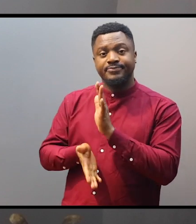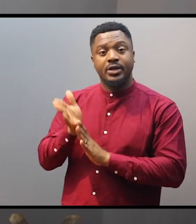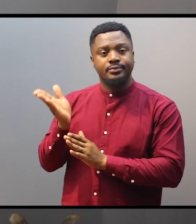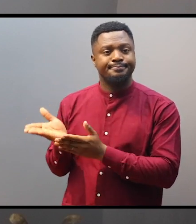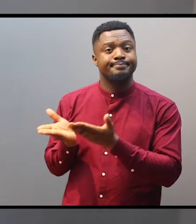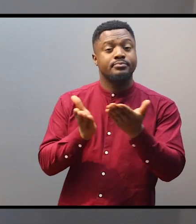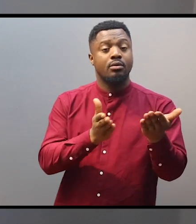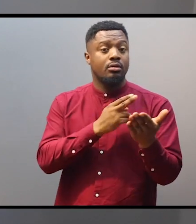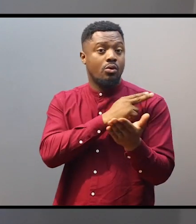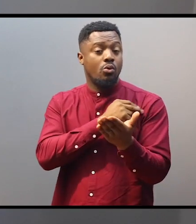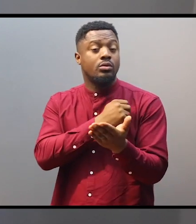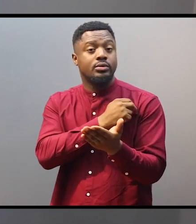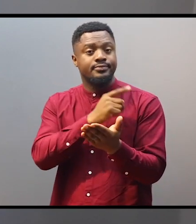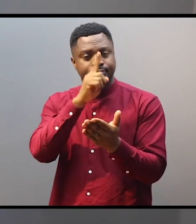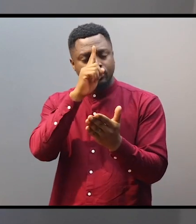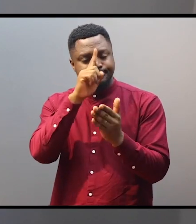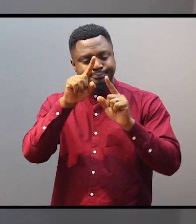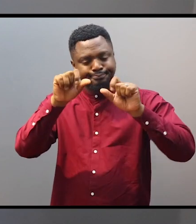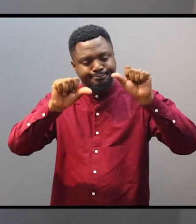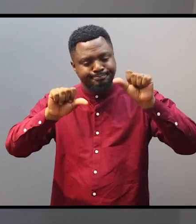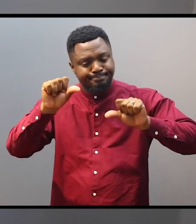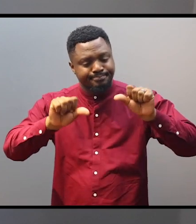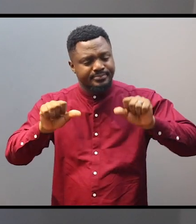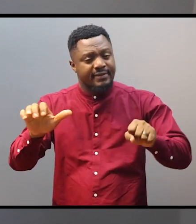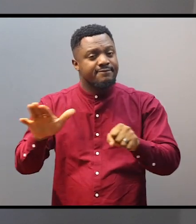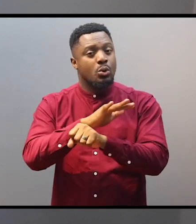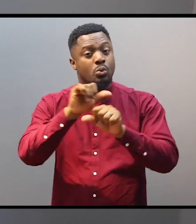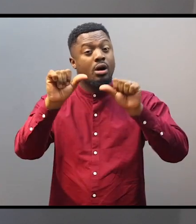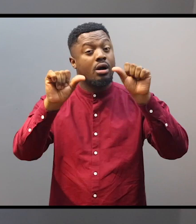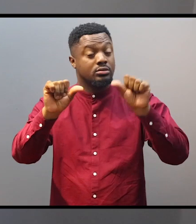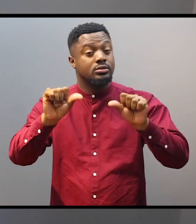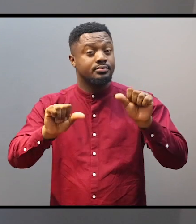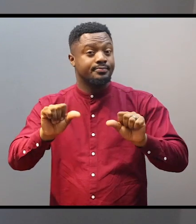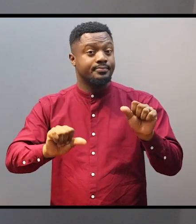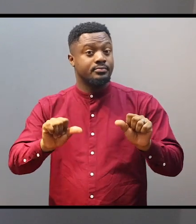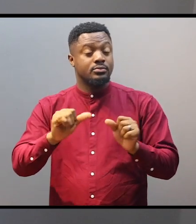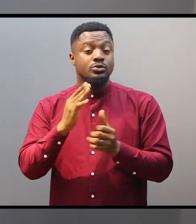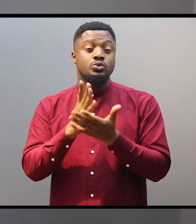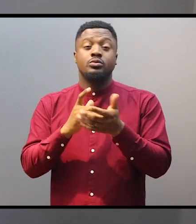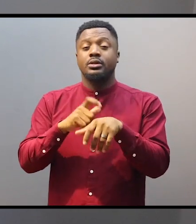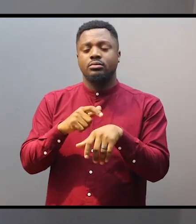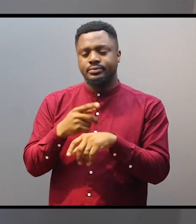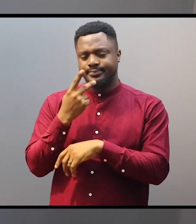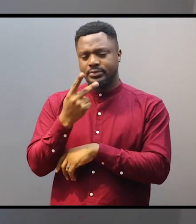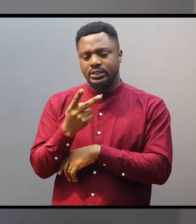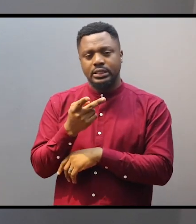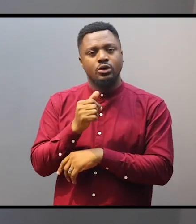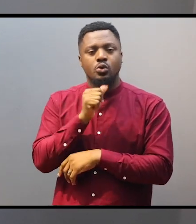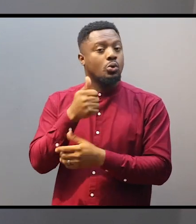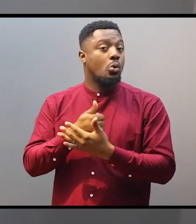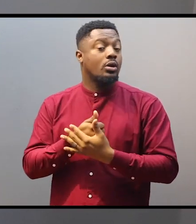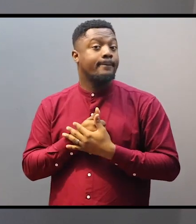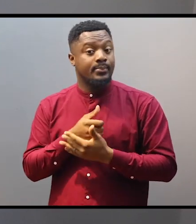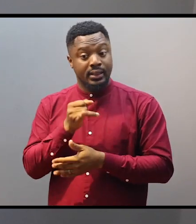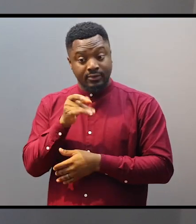bring the child to the hospital for assessment, full assessment. sometimes we may see that it may not be autism. If